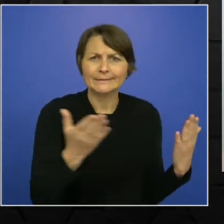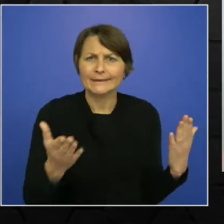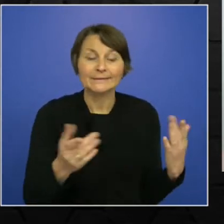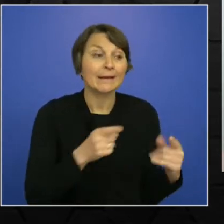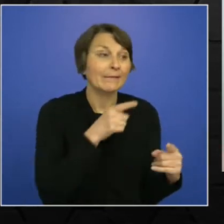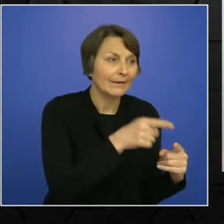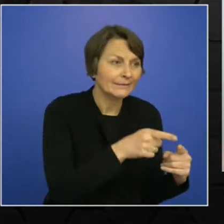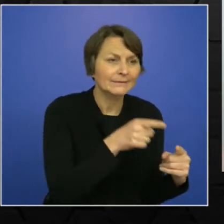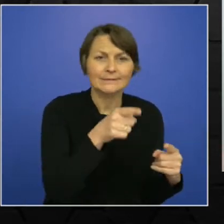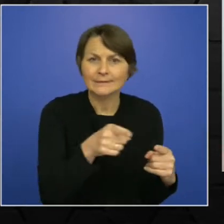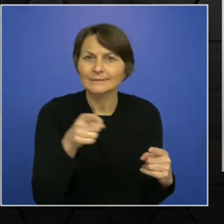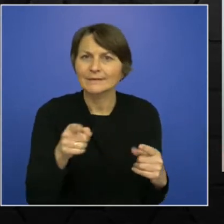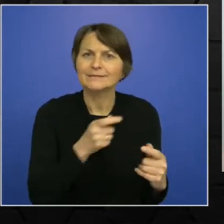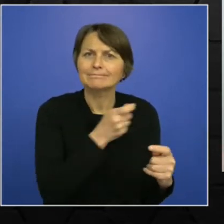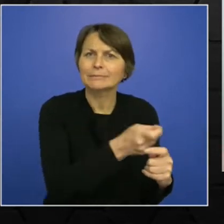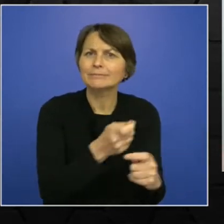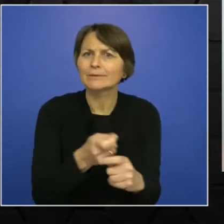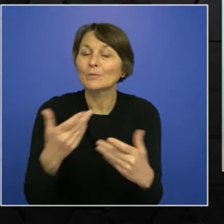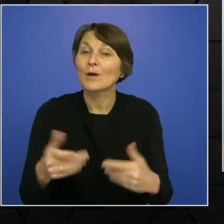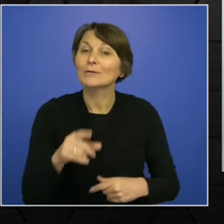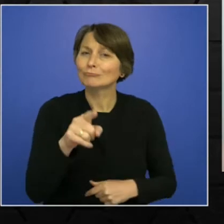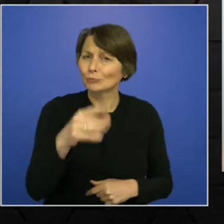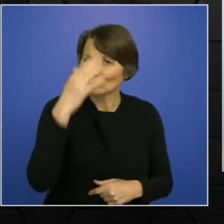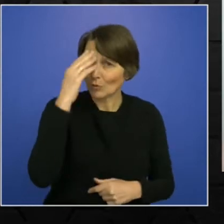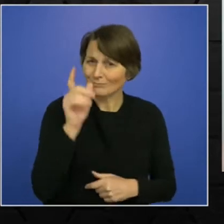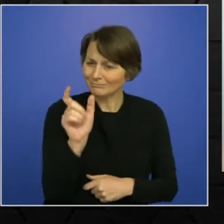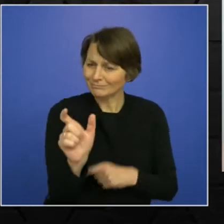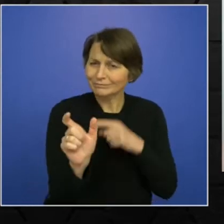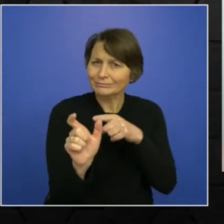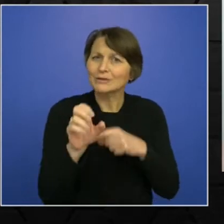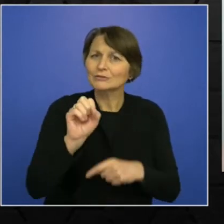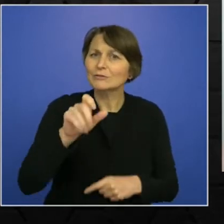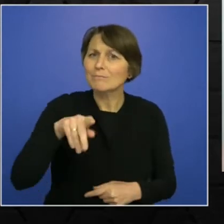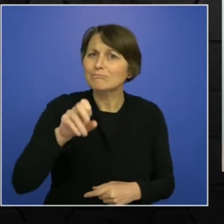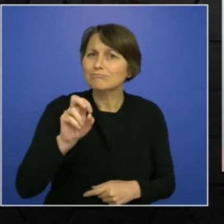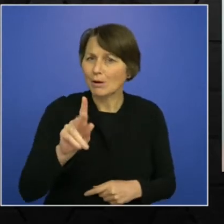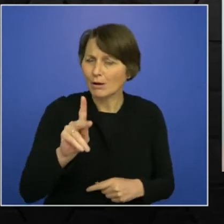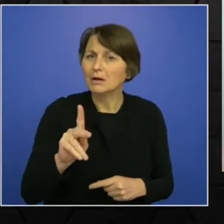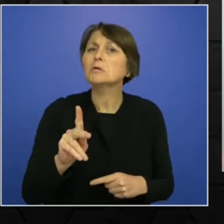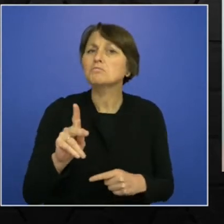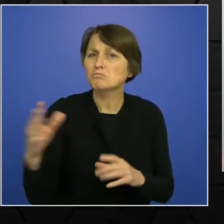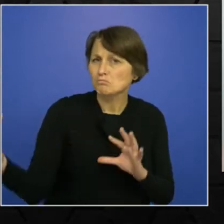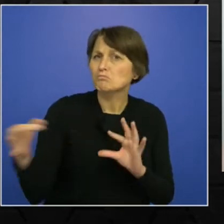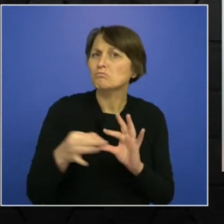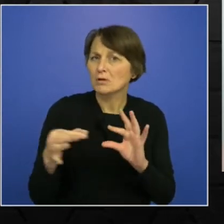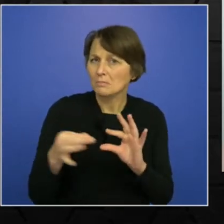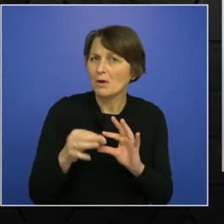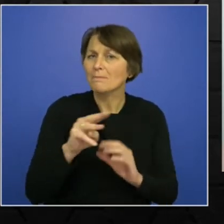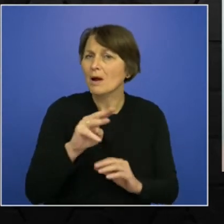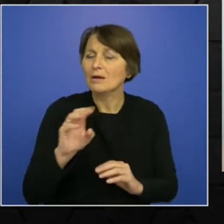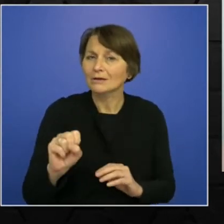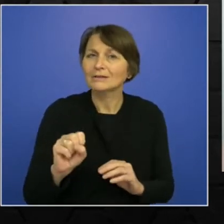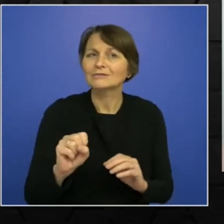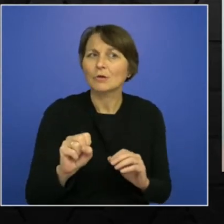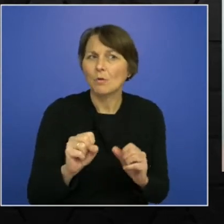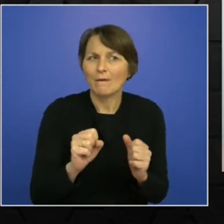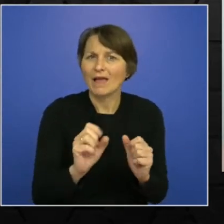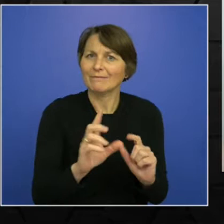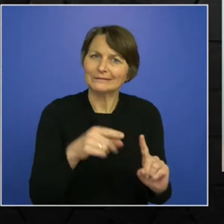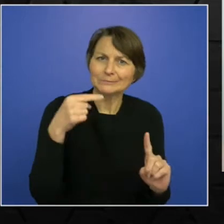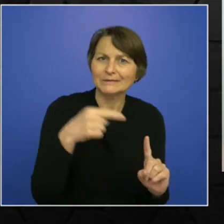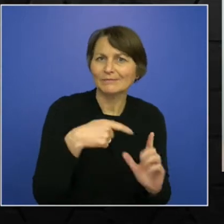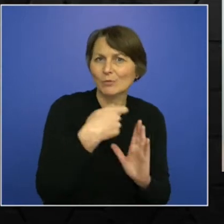something which has been used in many of Microsoft's own initiatives, like the Snow Leopard project, especially with